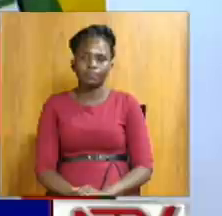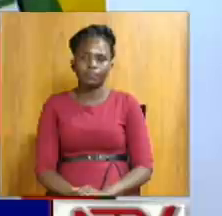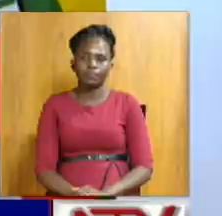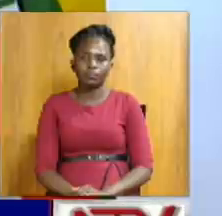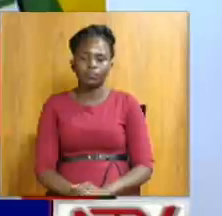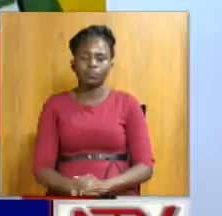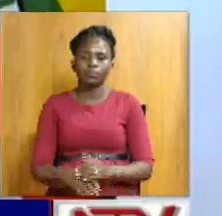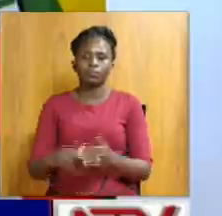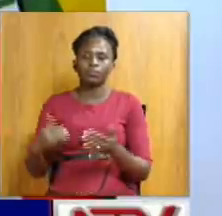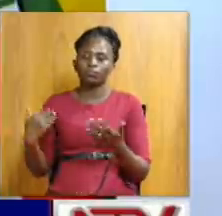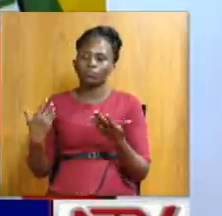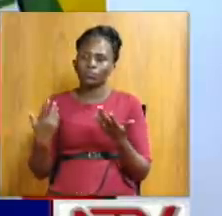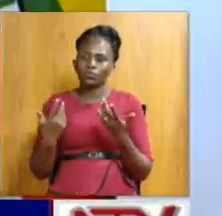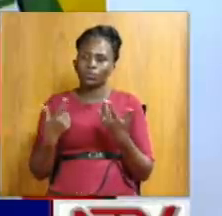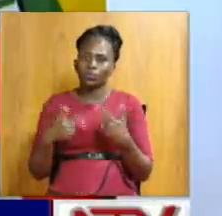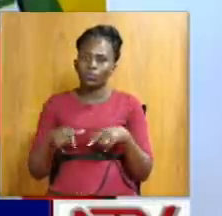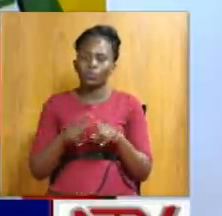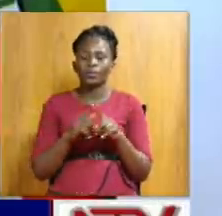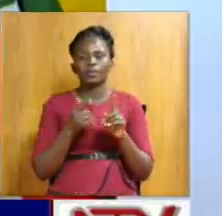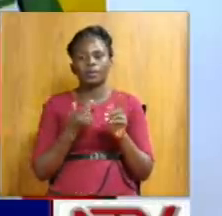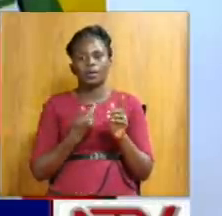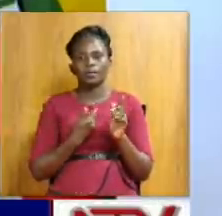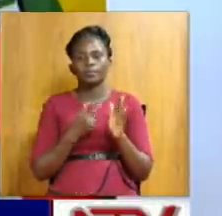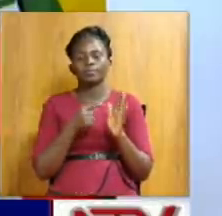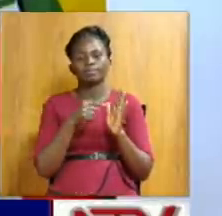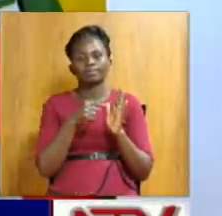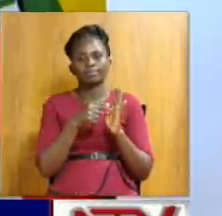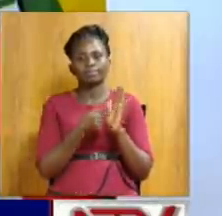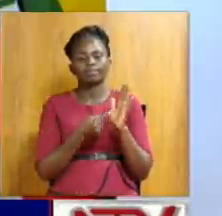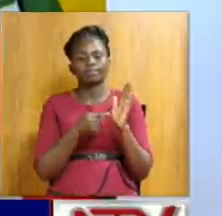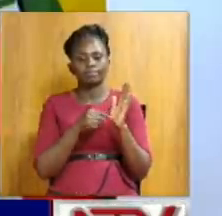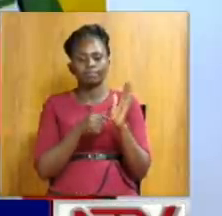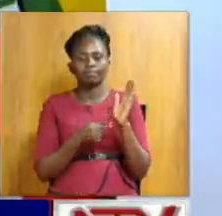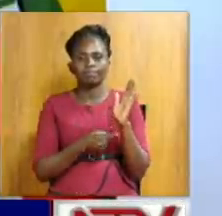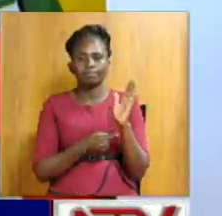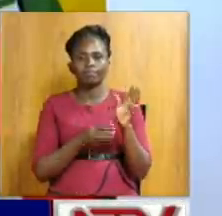took were in order to buy time